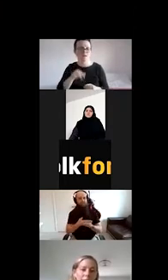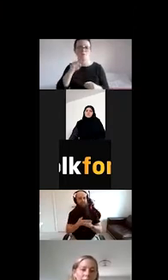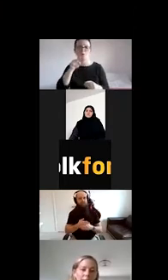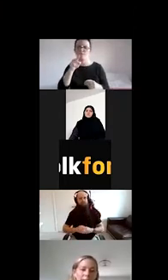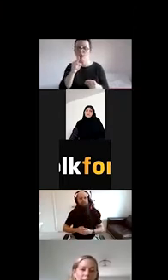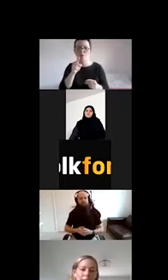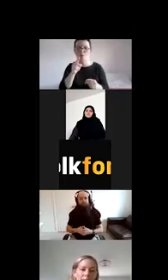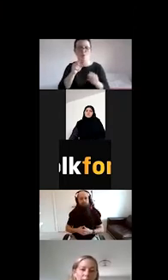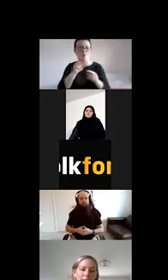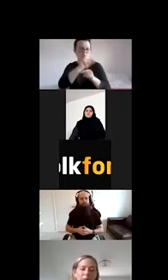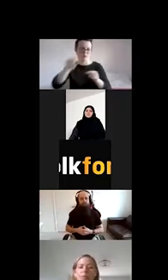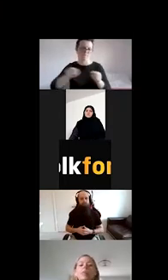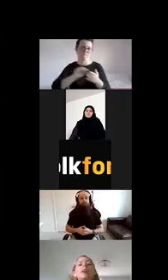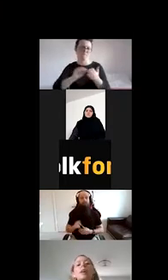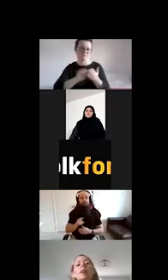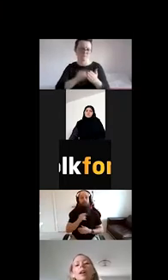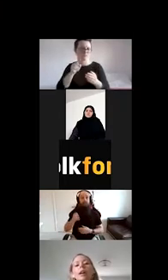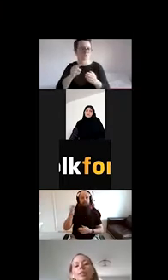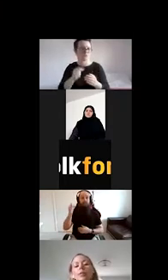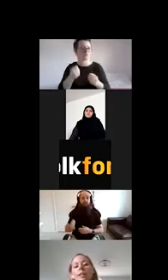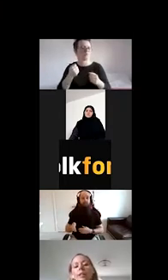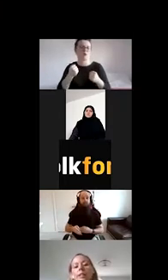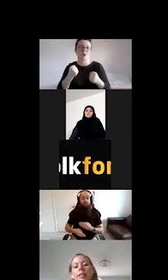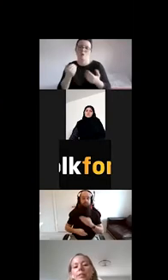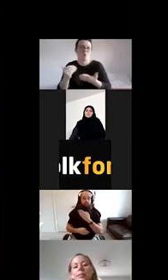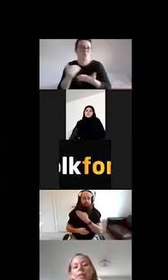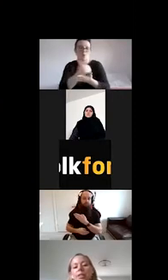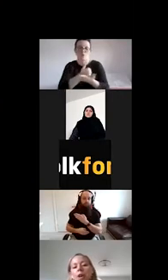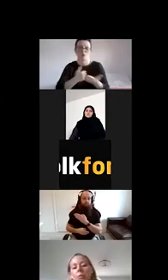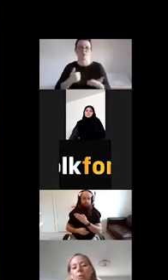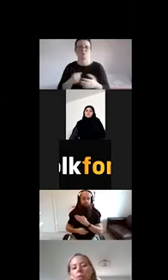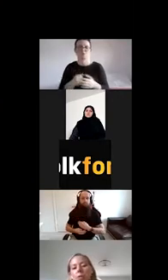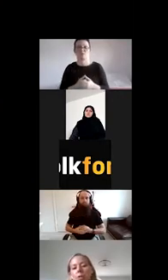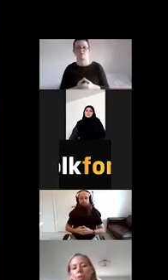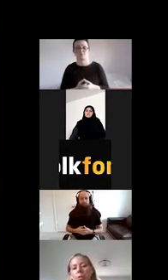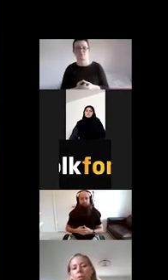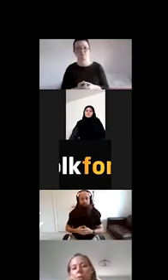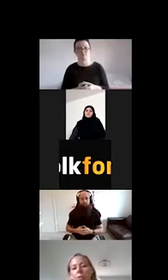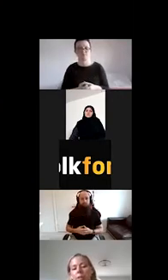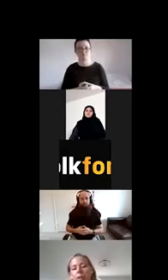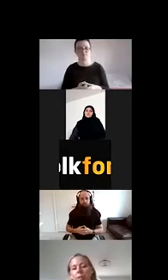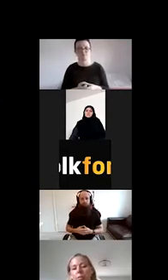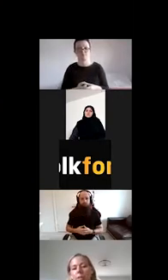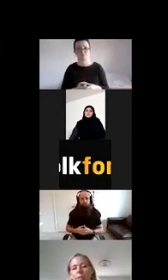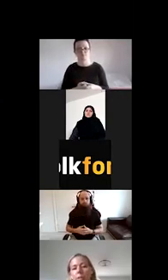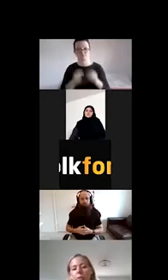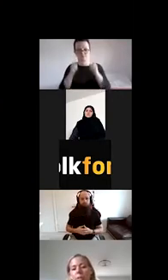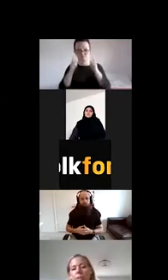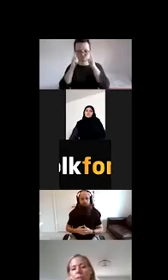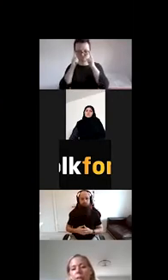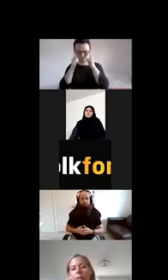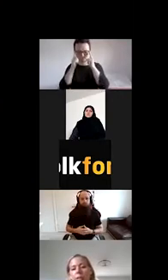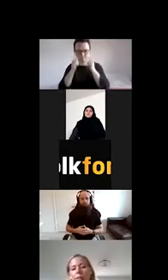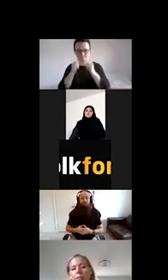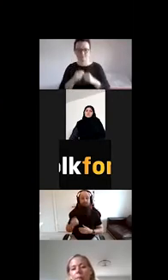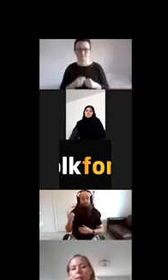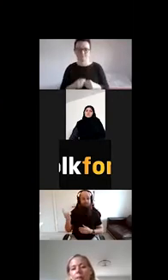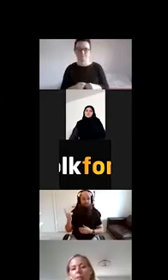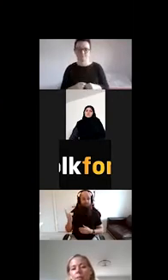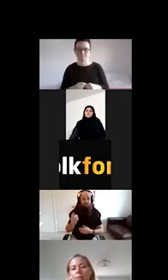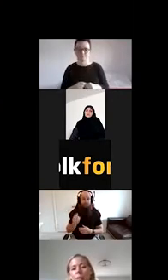And then on the next slide, we have the finding that the adoption of the UN Security Council resolution